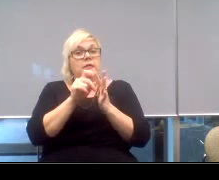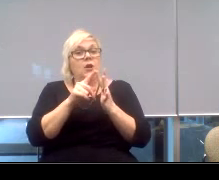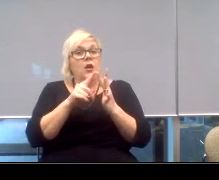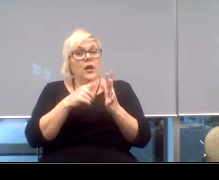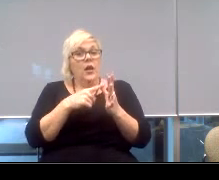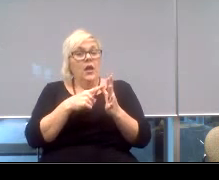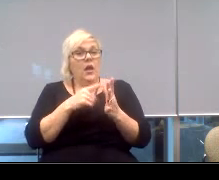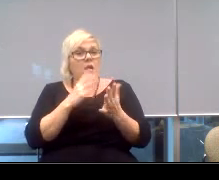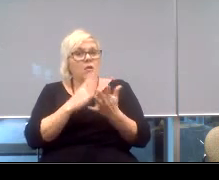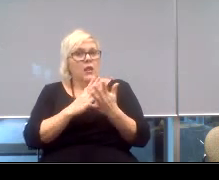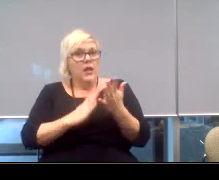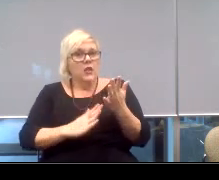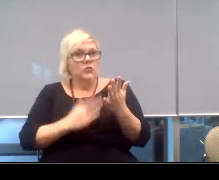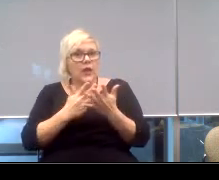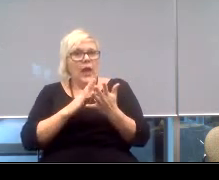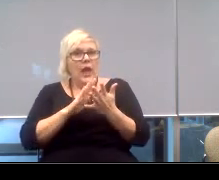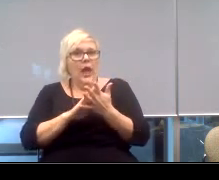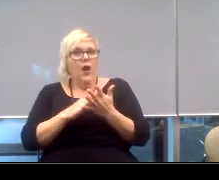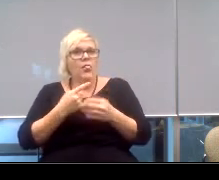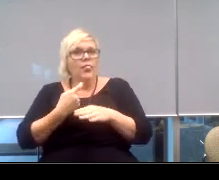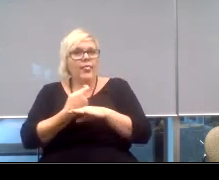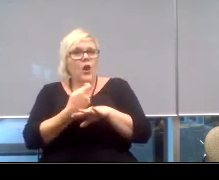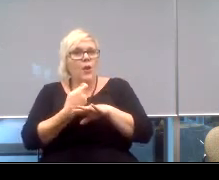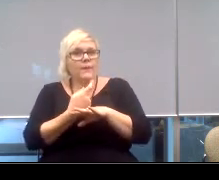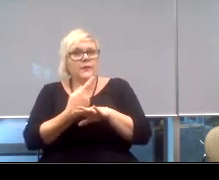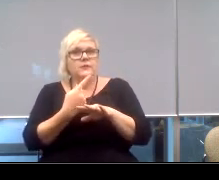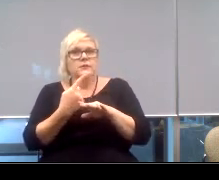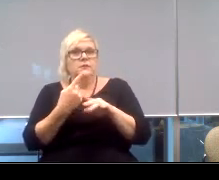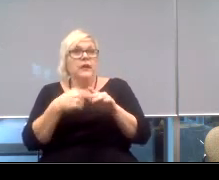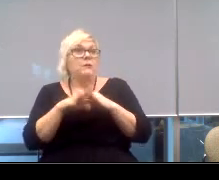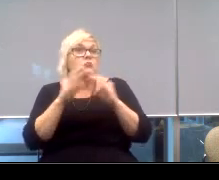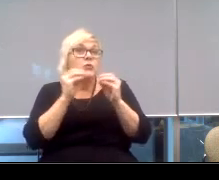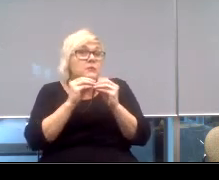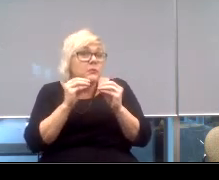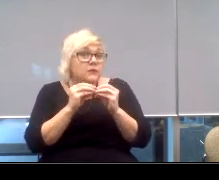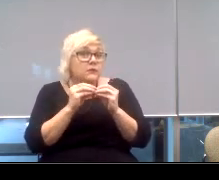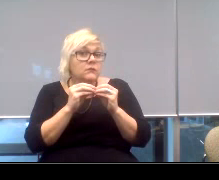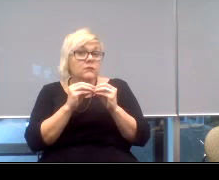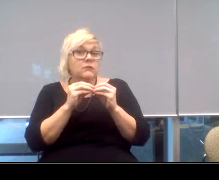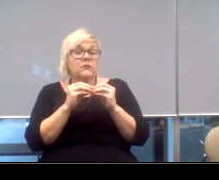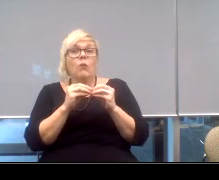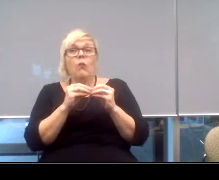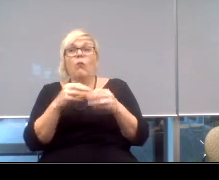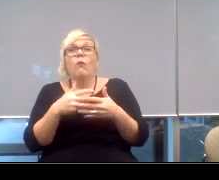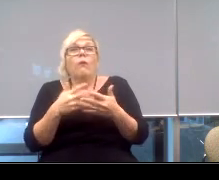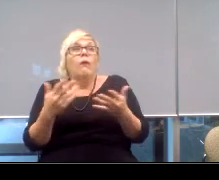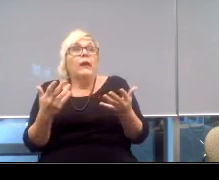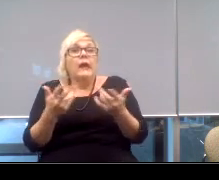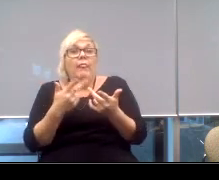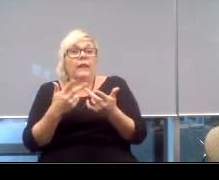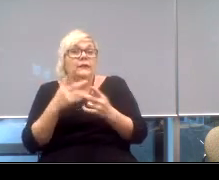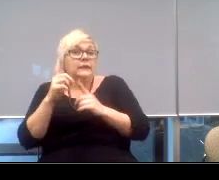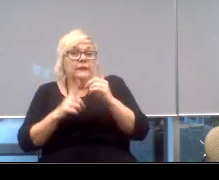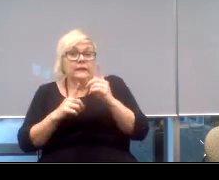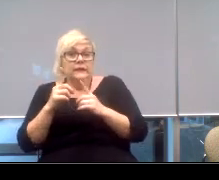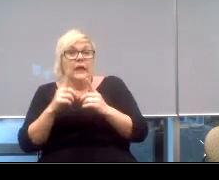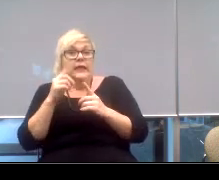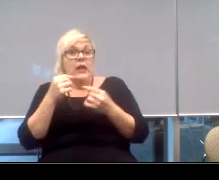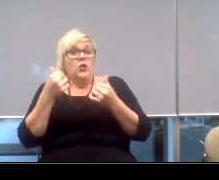potential for specialist advisors or therapists in, say, Brisbane or any other major setting to use